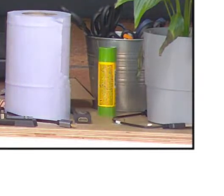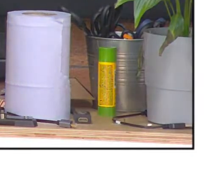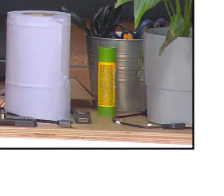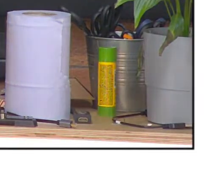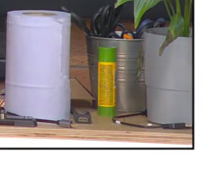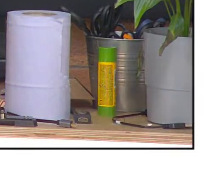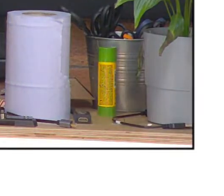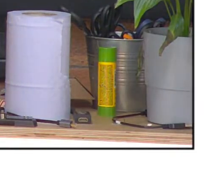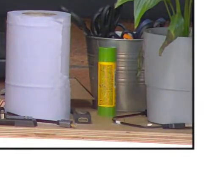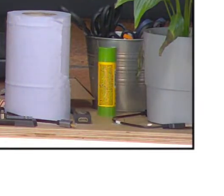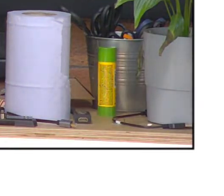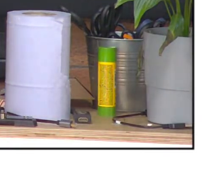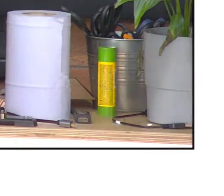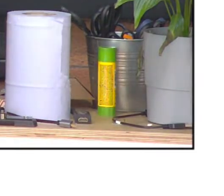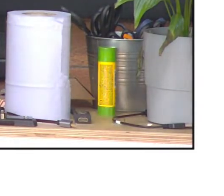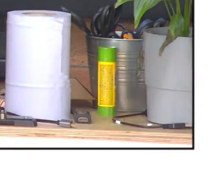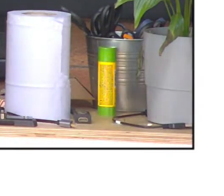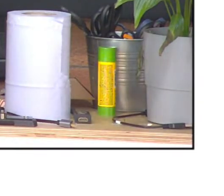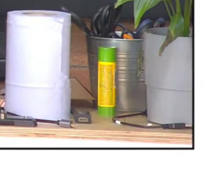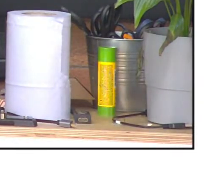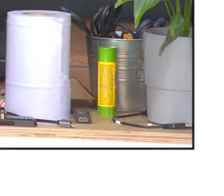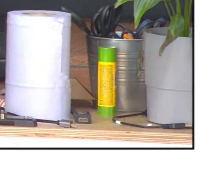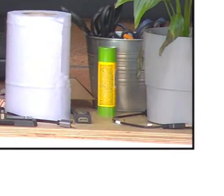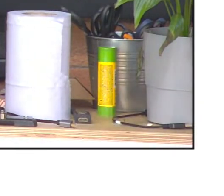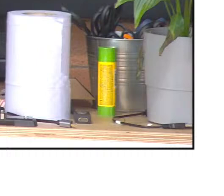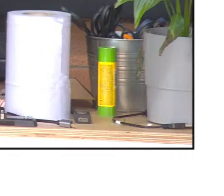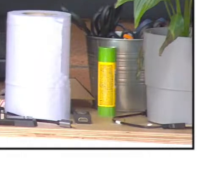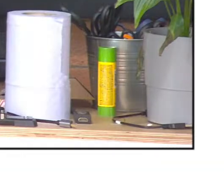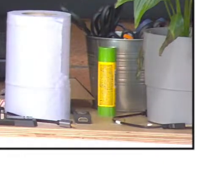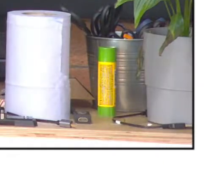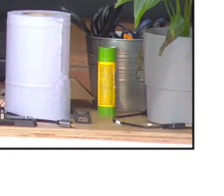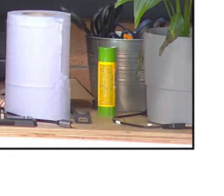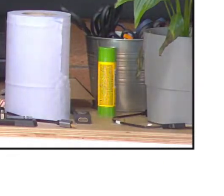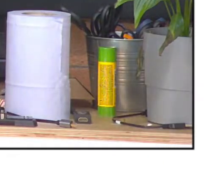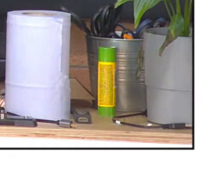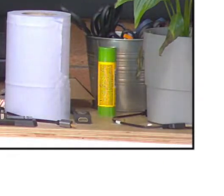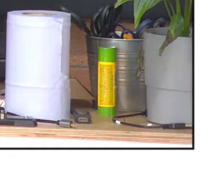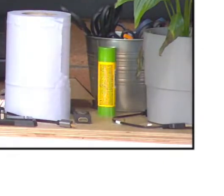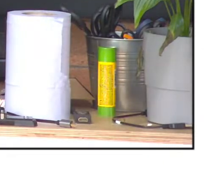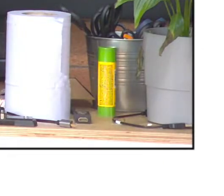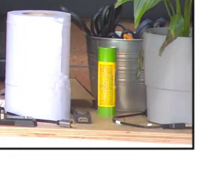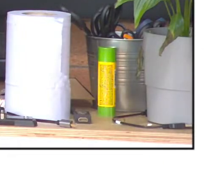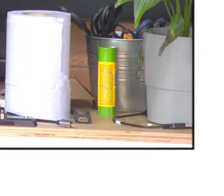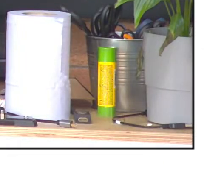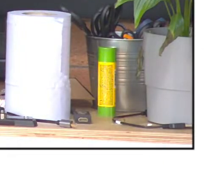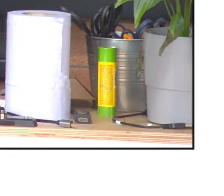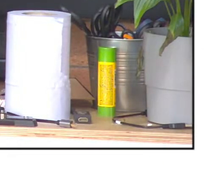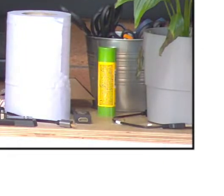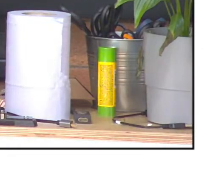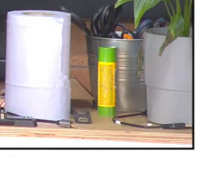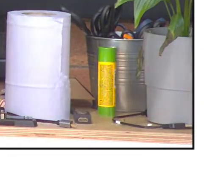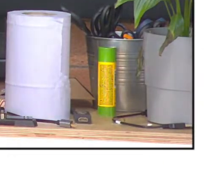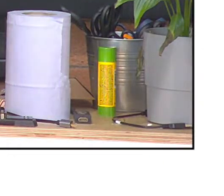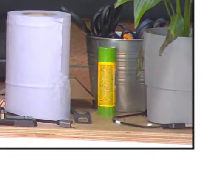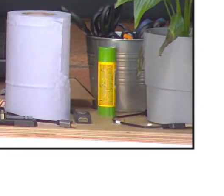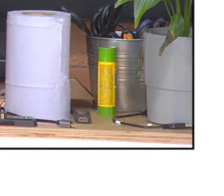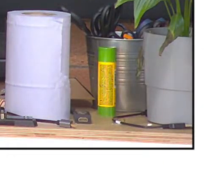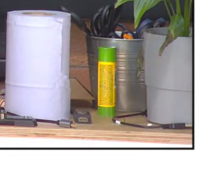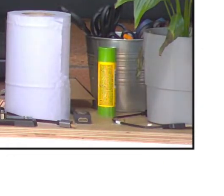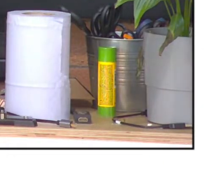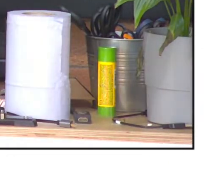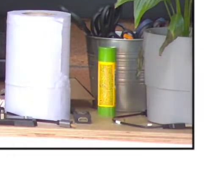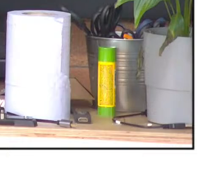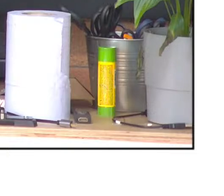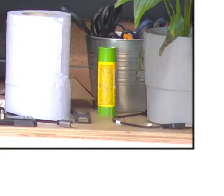Peak Workshop. That's what we've worked with. We've done an incredible amount with that. We've done science fairs, we've done Welsh folk festivals, we've